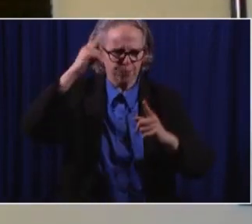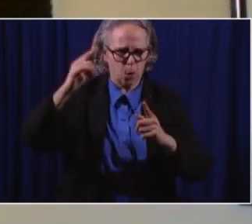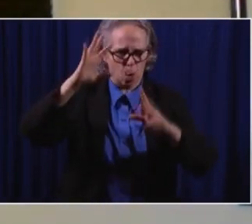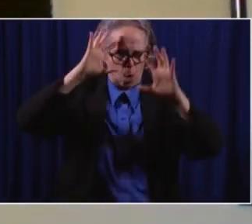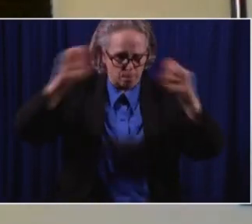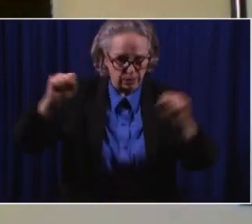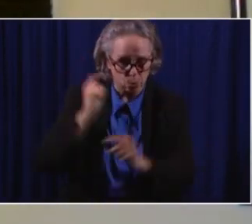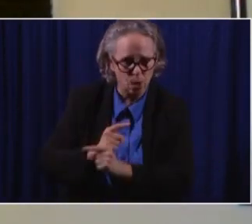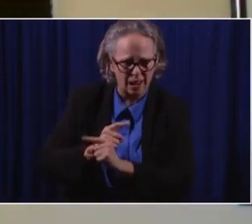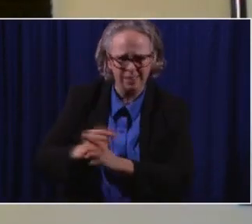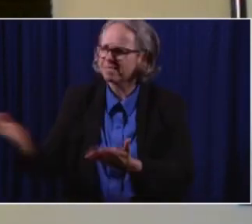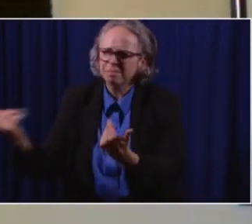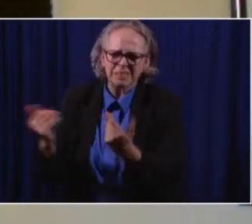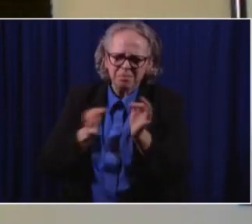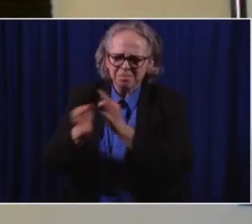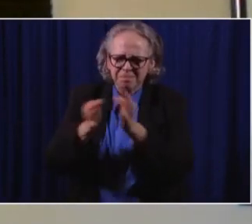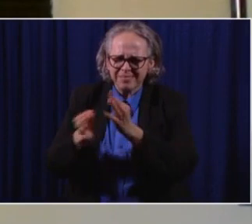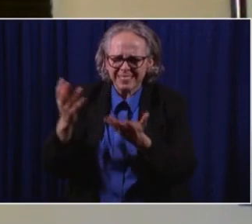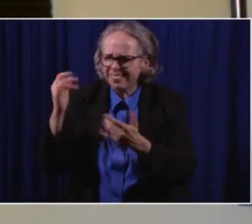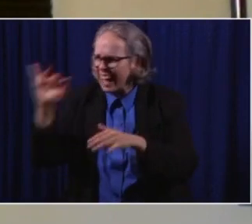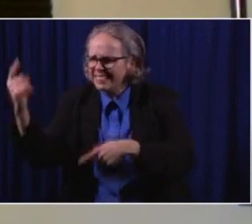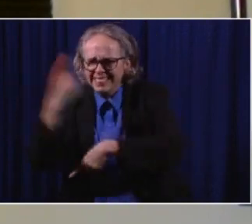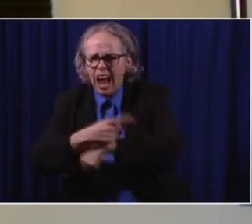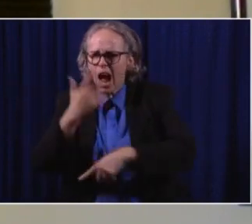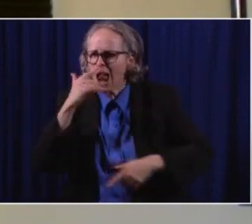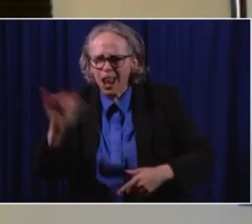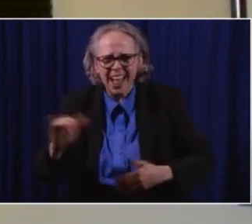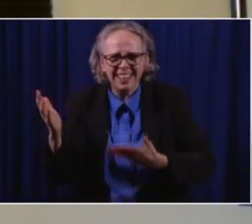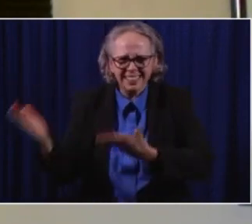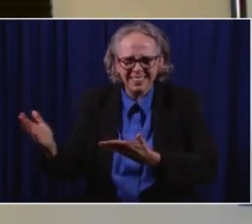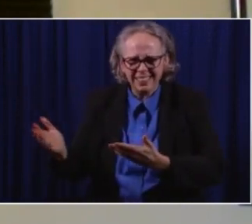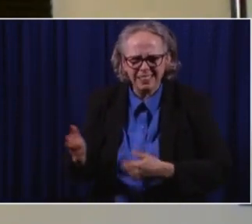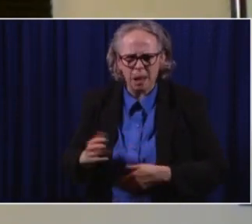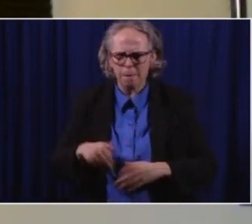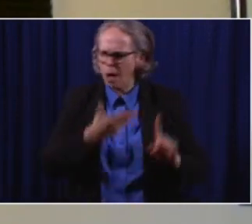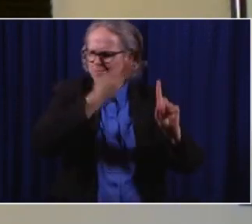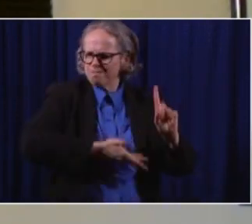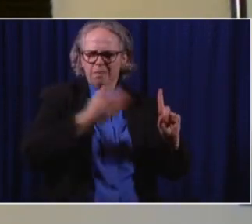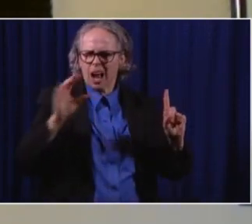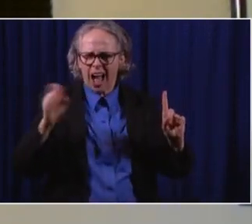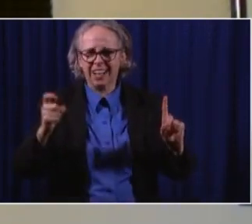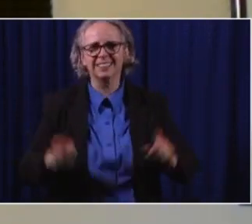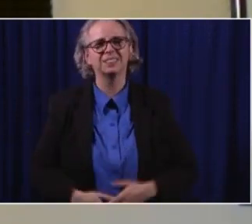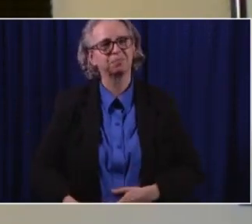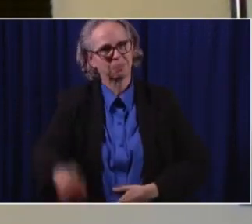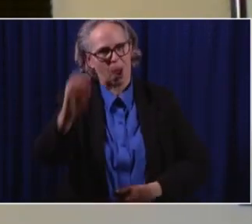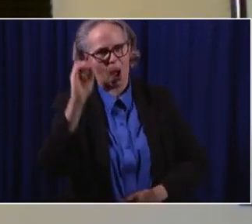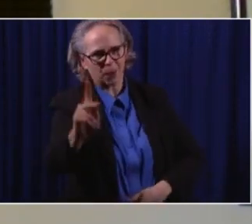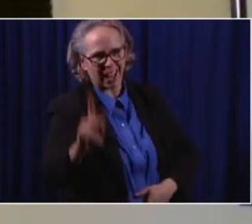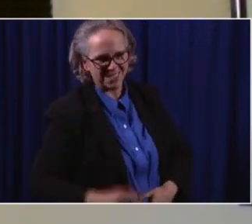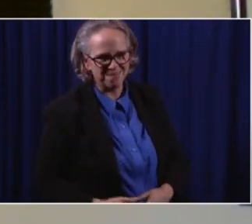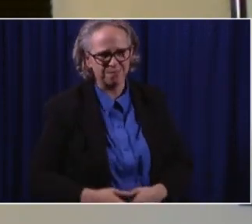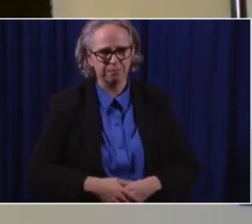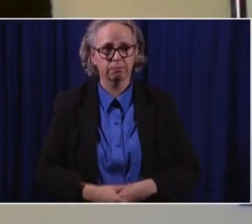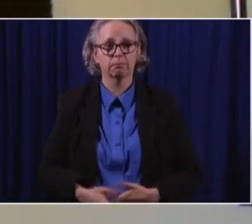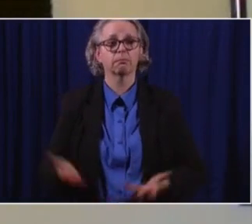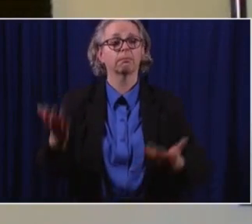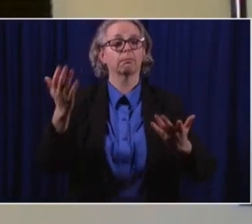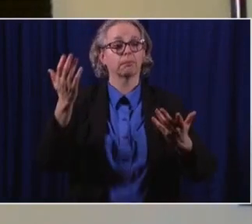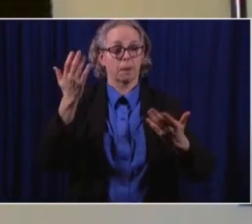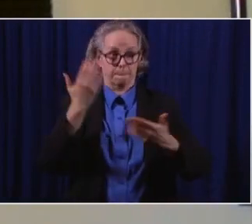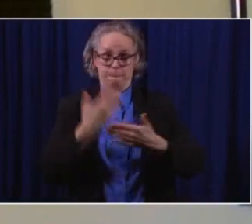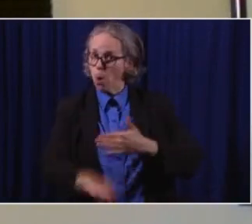about that day, and about Cox. Okay. He was born in a really